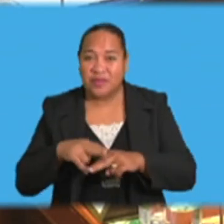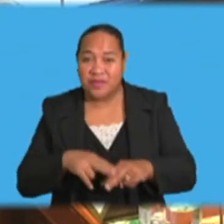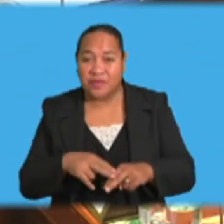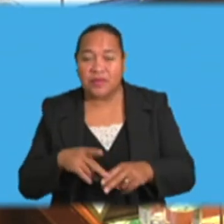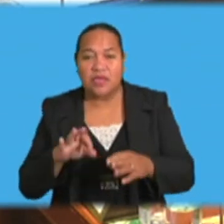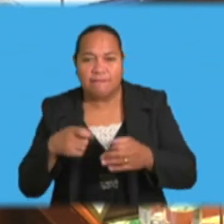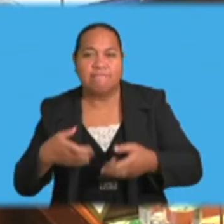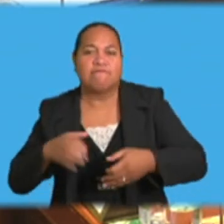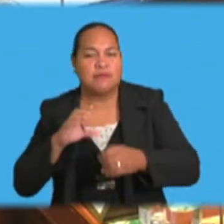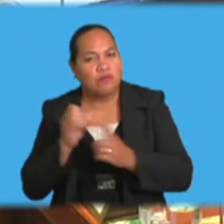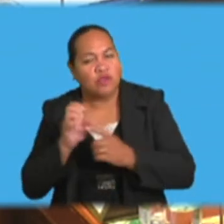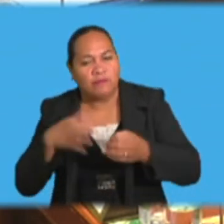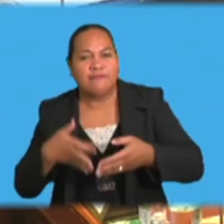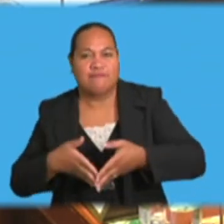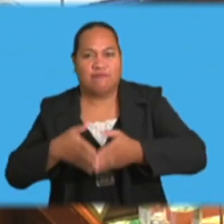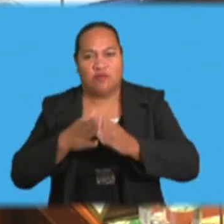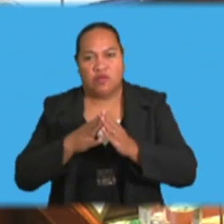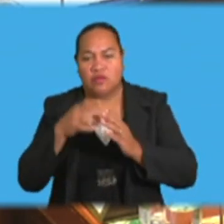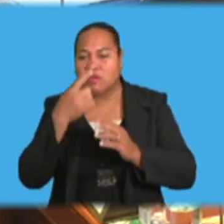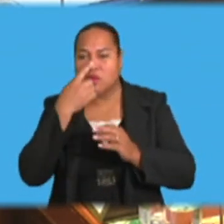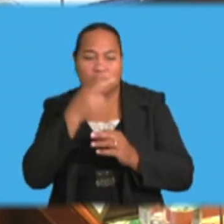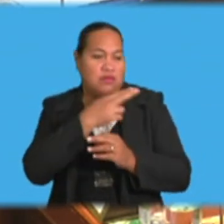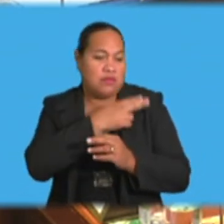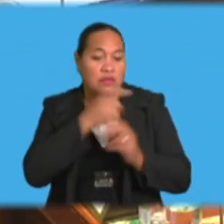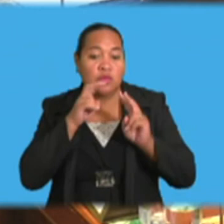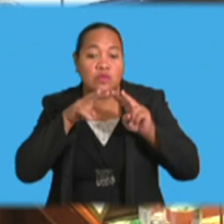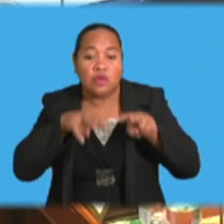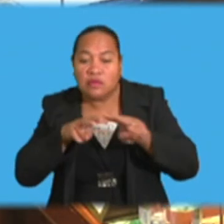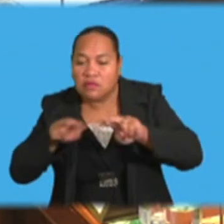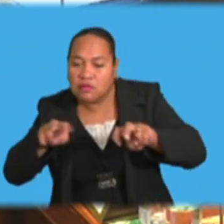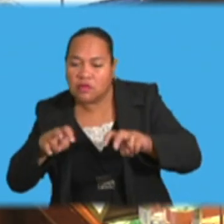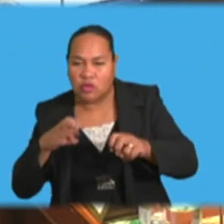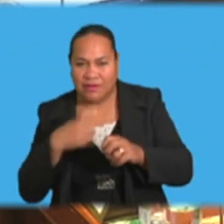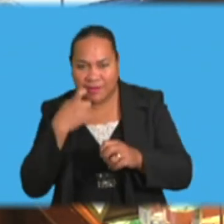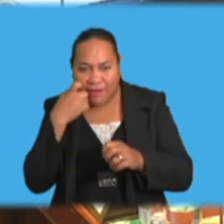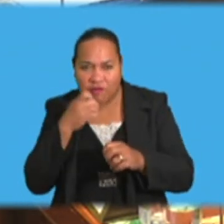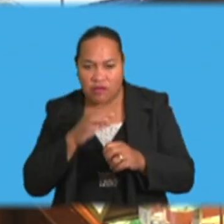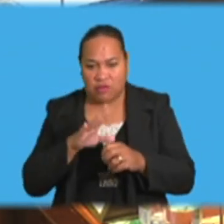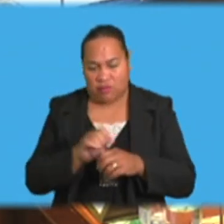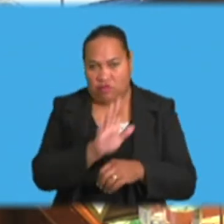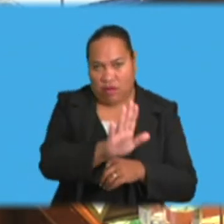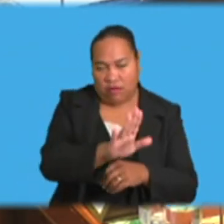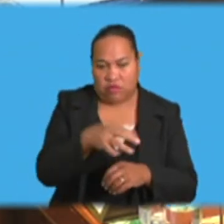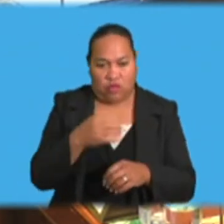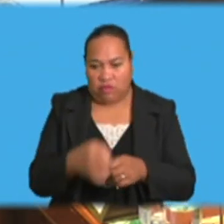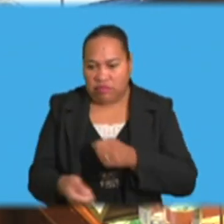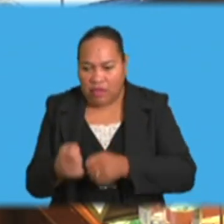setting up a moratorium allows us to effectively revive depleting or threatened stocks